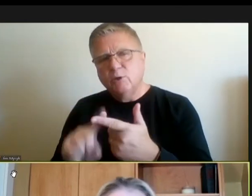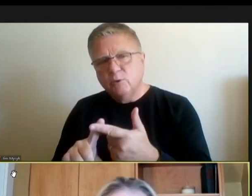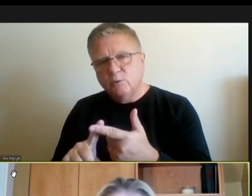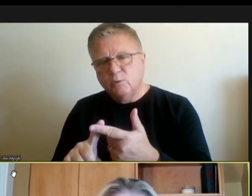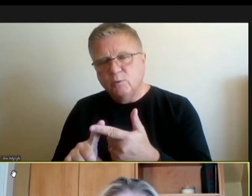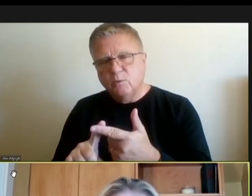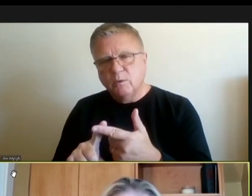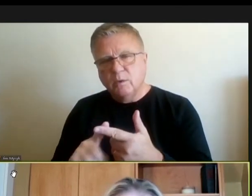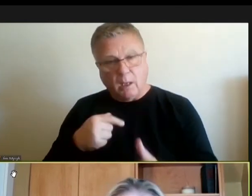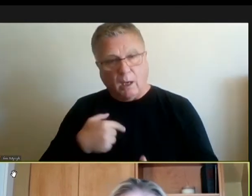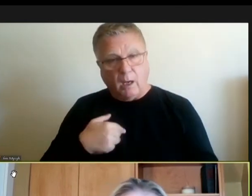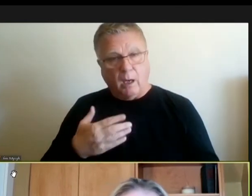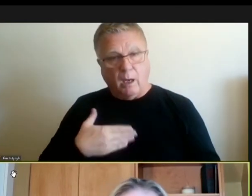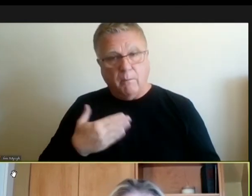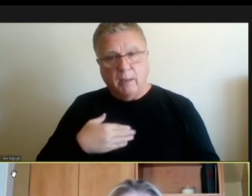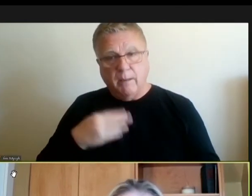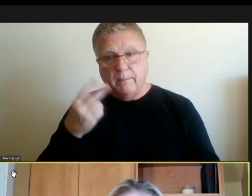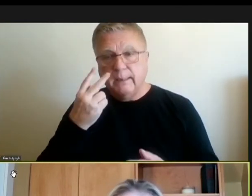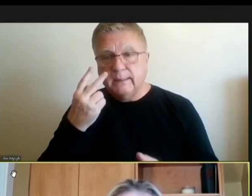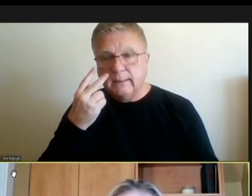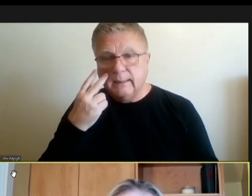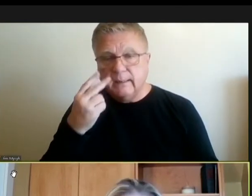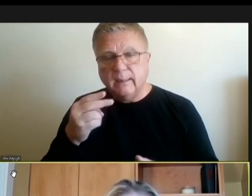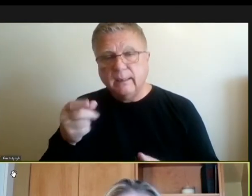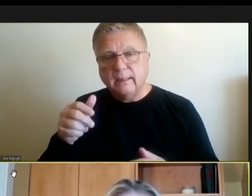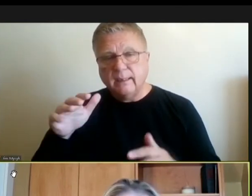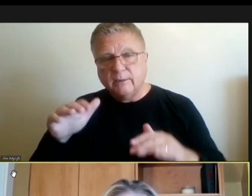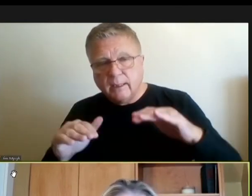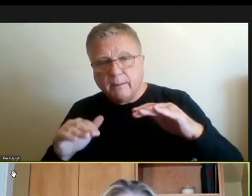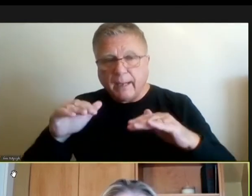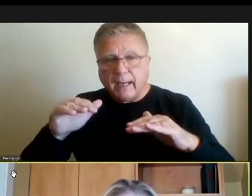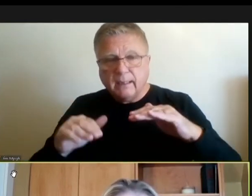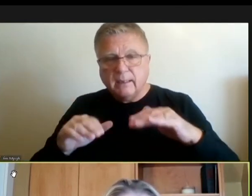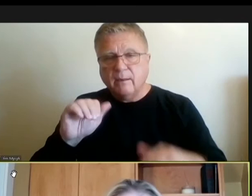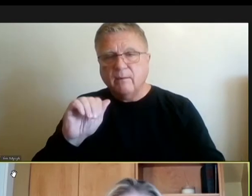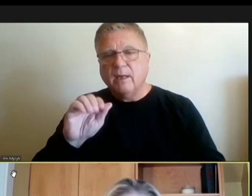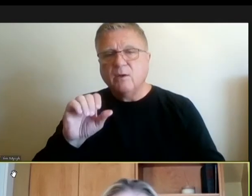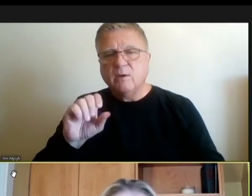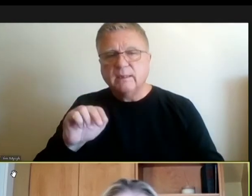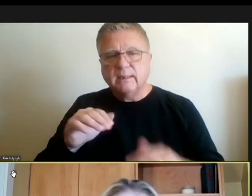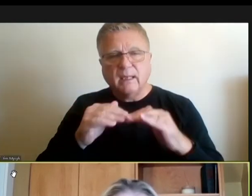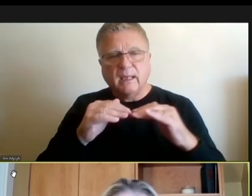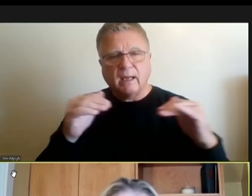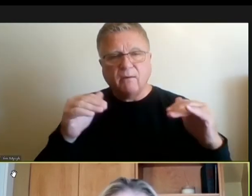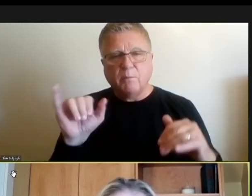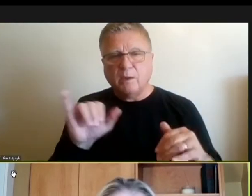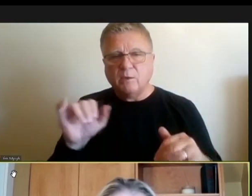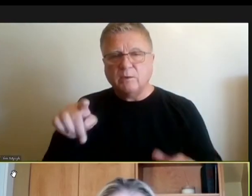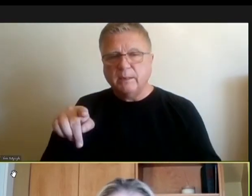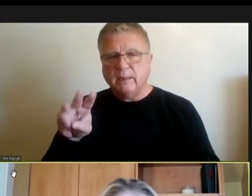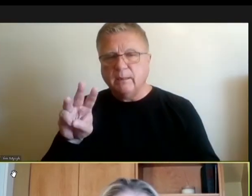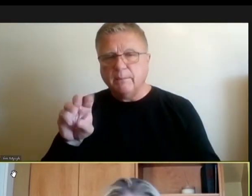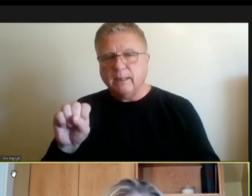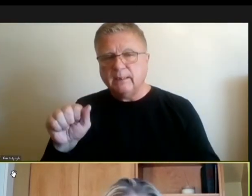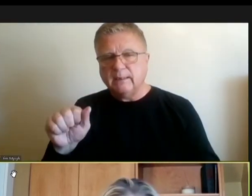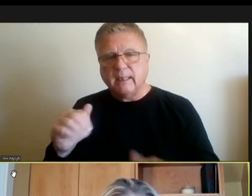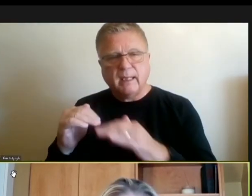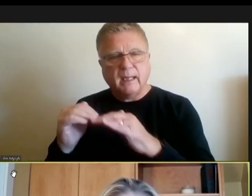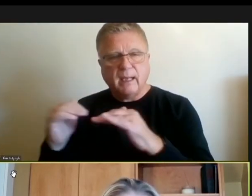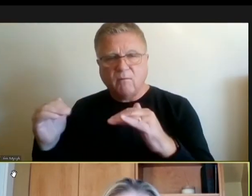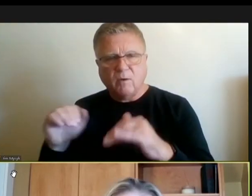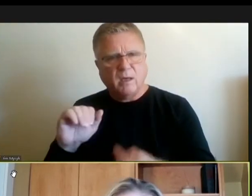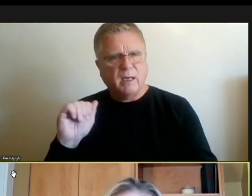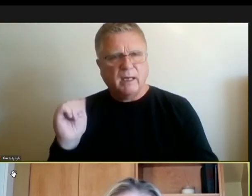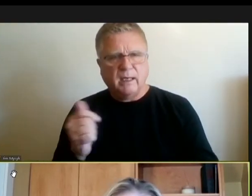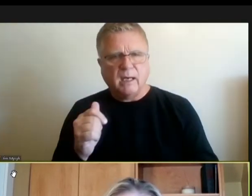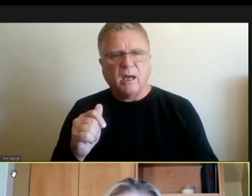I'm glad to see that, you know, those are being balanced both at ALCOSAN, at the ALCOSAN level, but and also at the PWSA level. And I know other utilities of